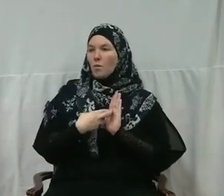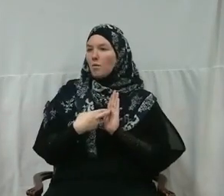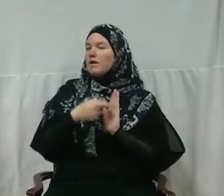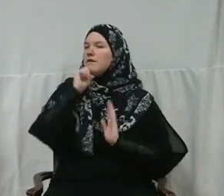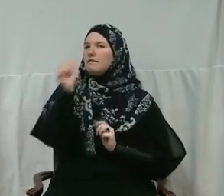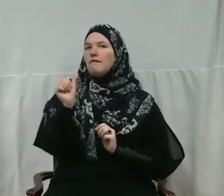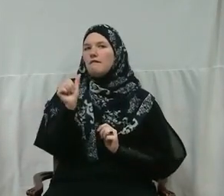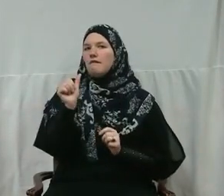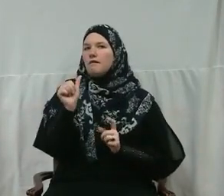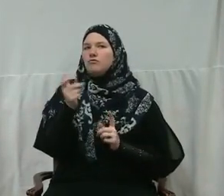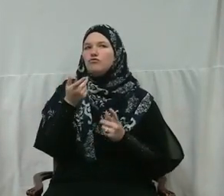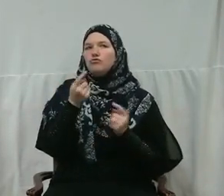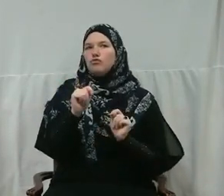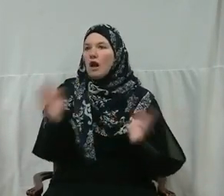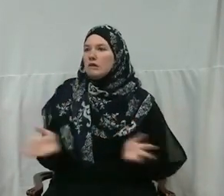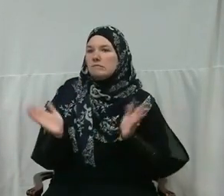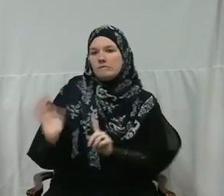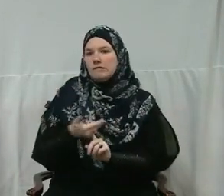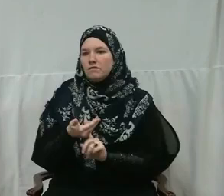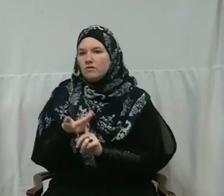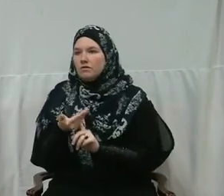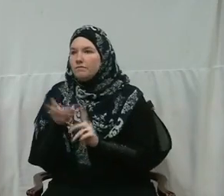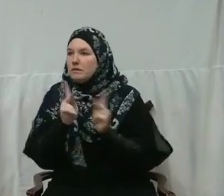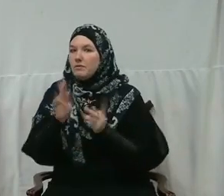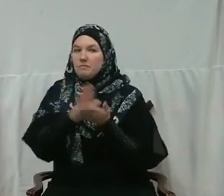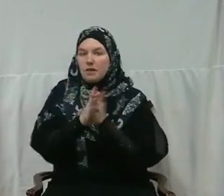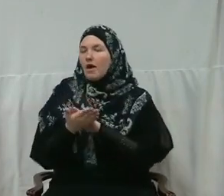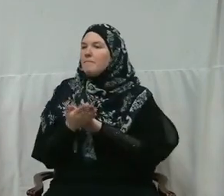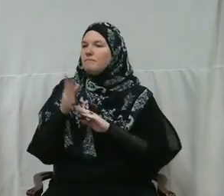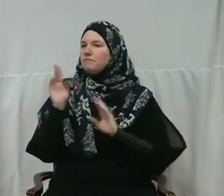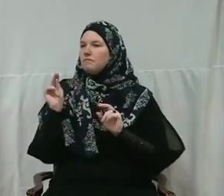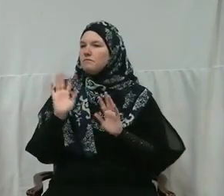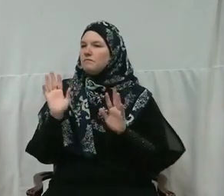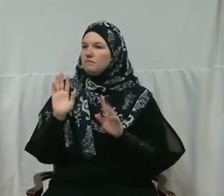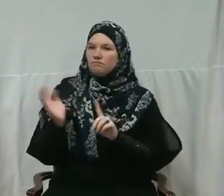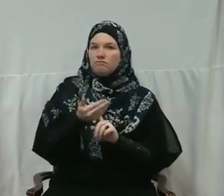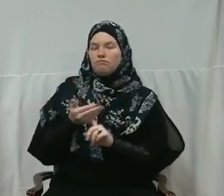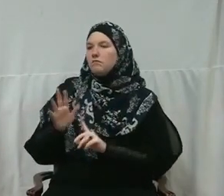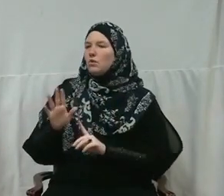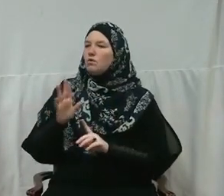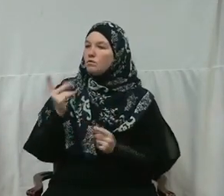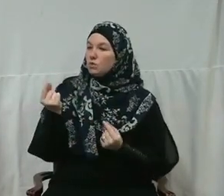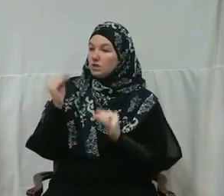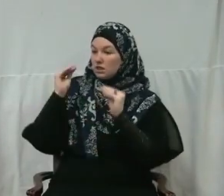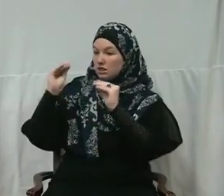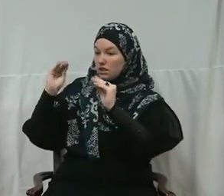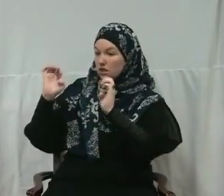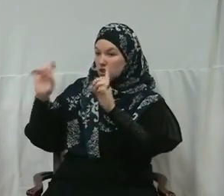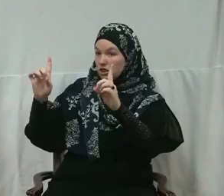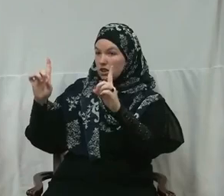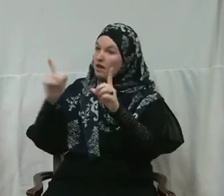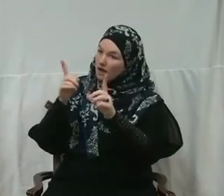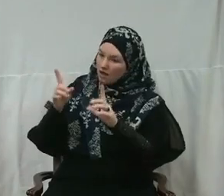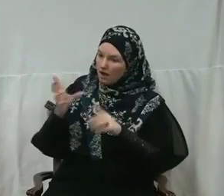is not to convert people. Our role is to invite people, to educate people, to give them